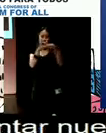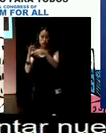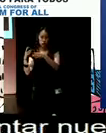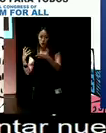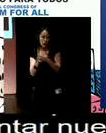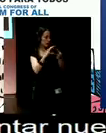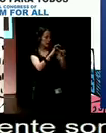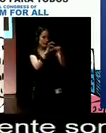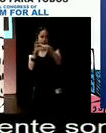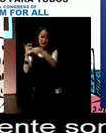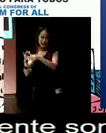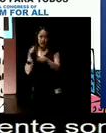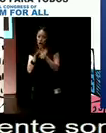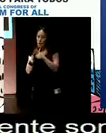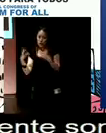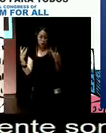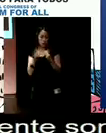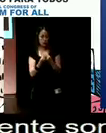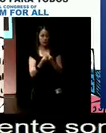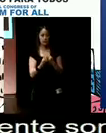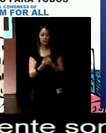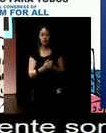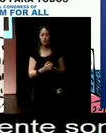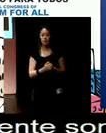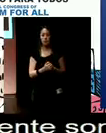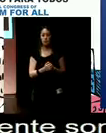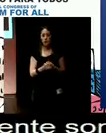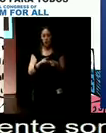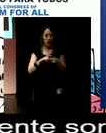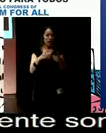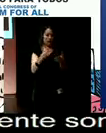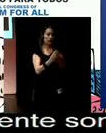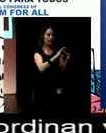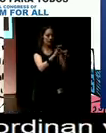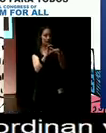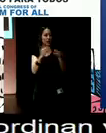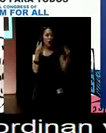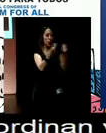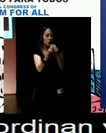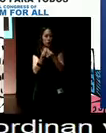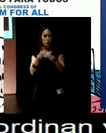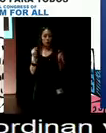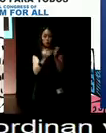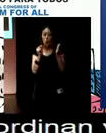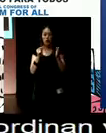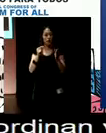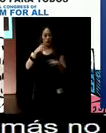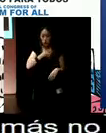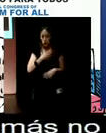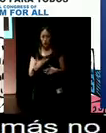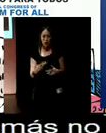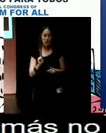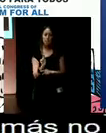about crossing aspects to be coordinated. It's about an